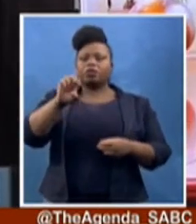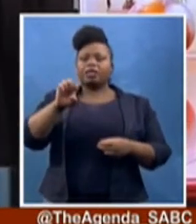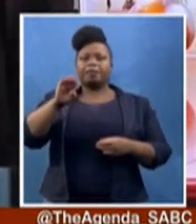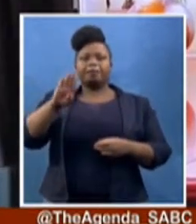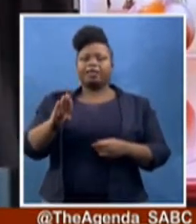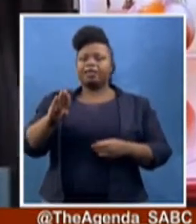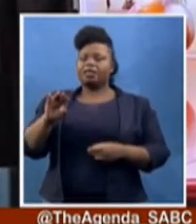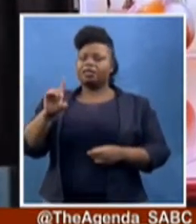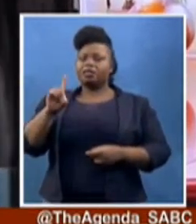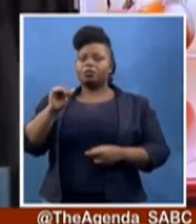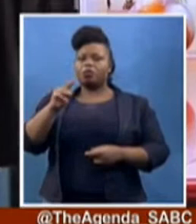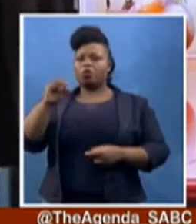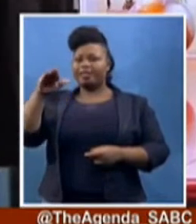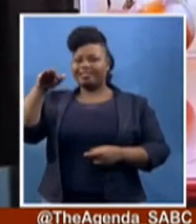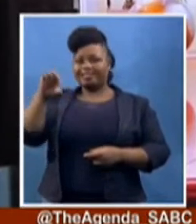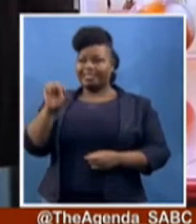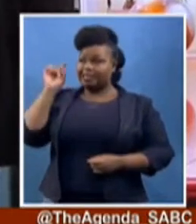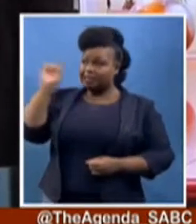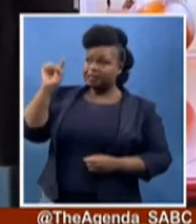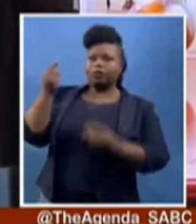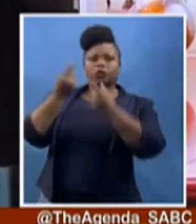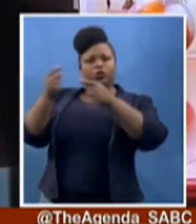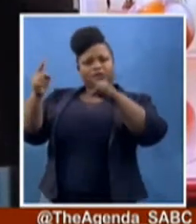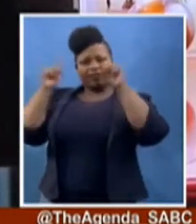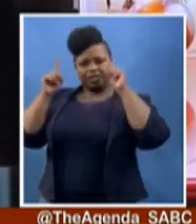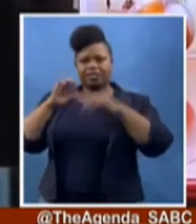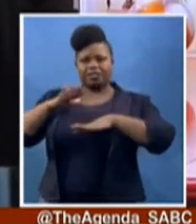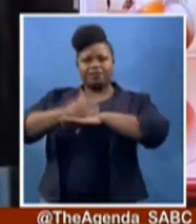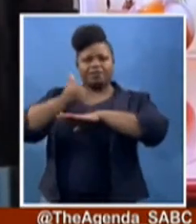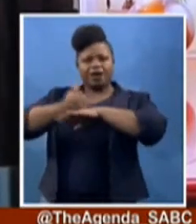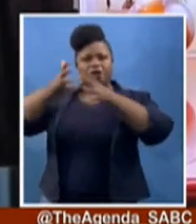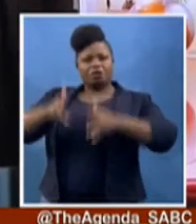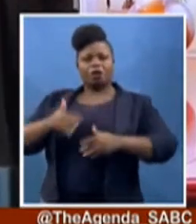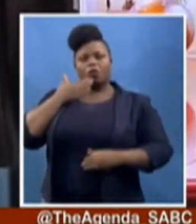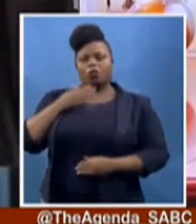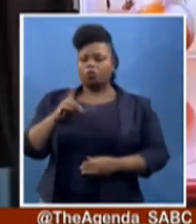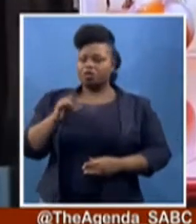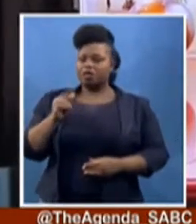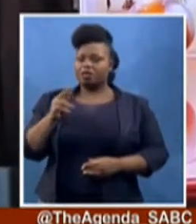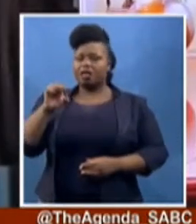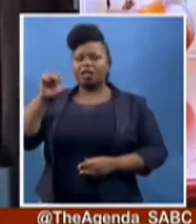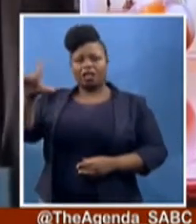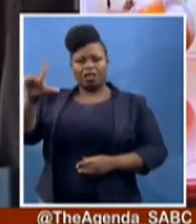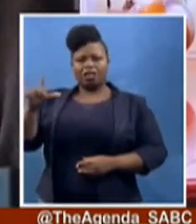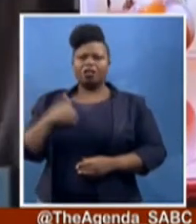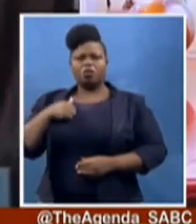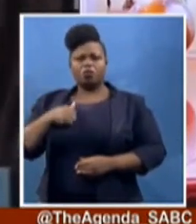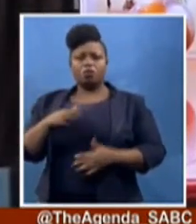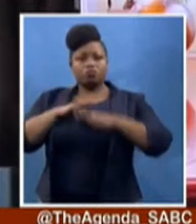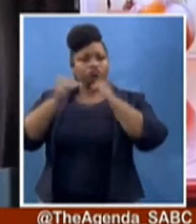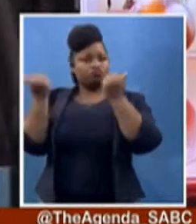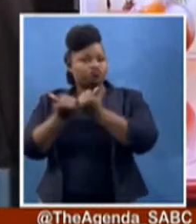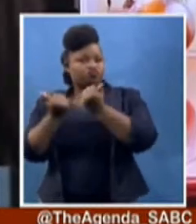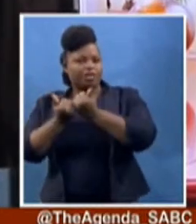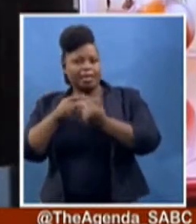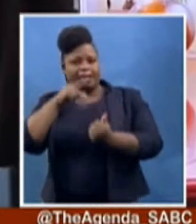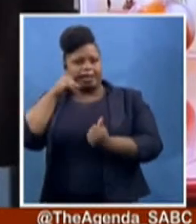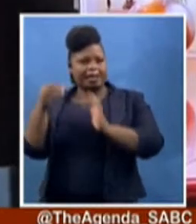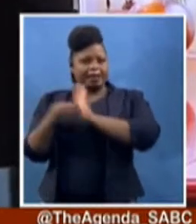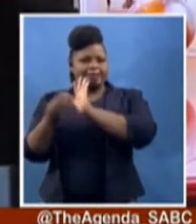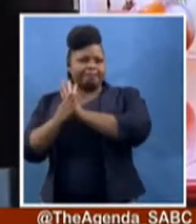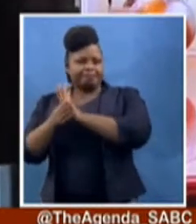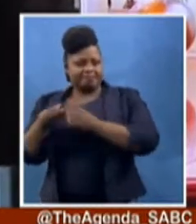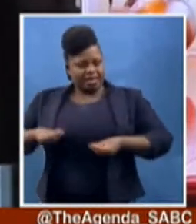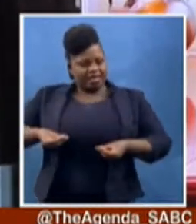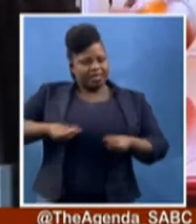University's founder, Daniel Payne, whose scholarship in his name was given to Charlotte through the